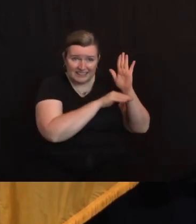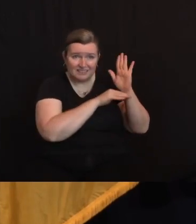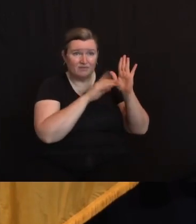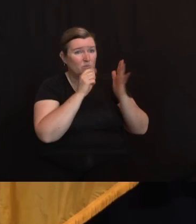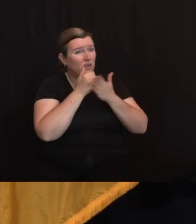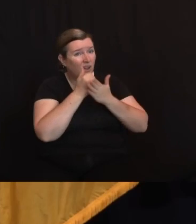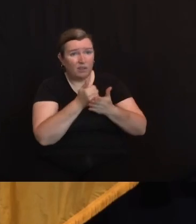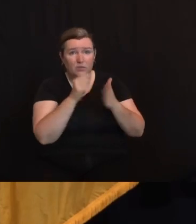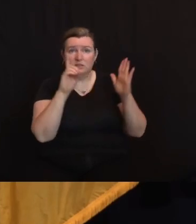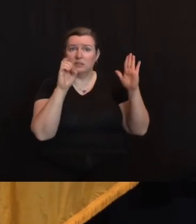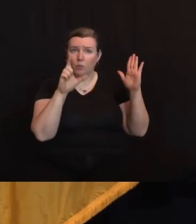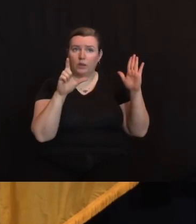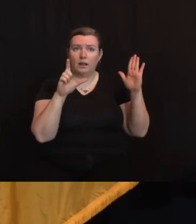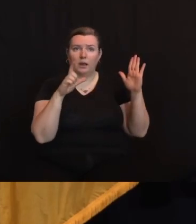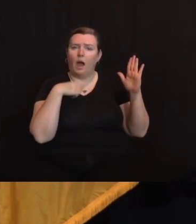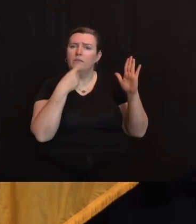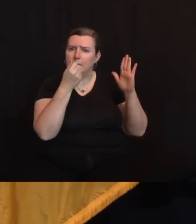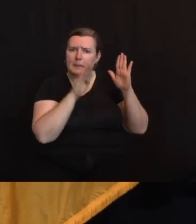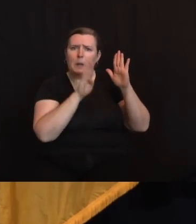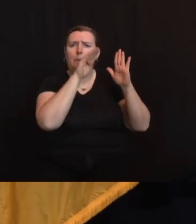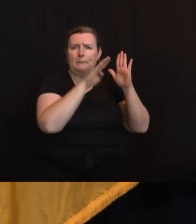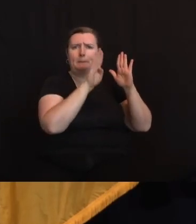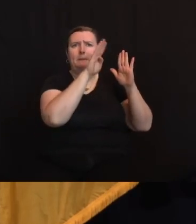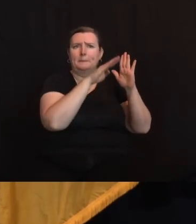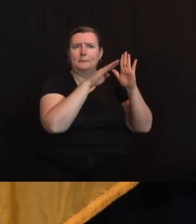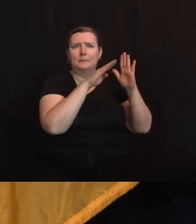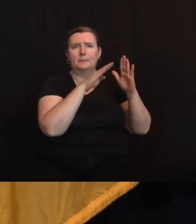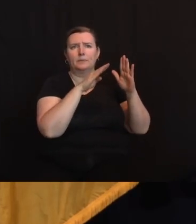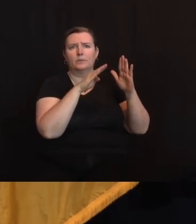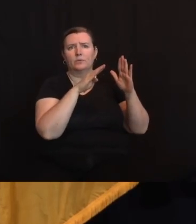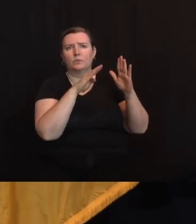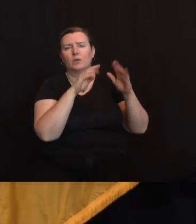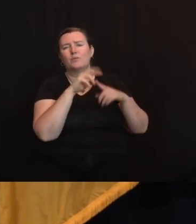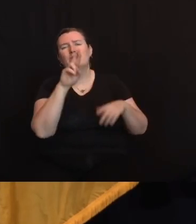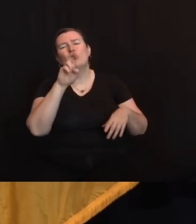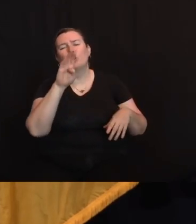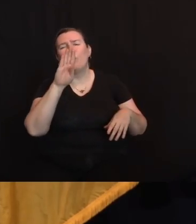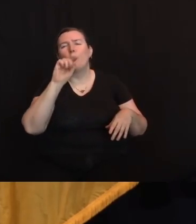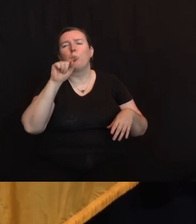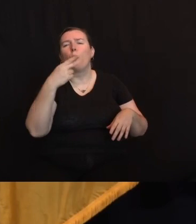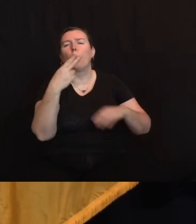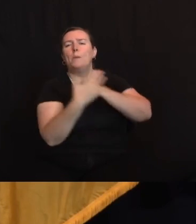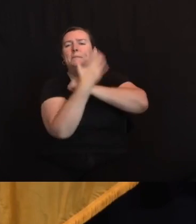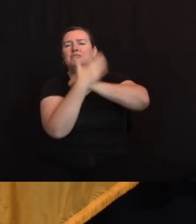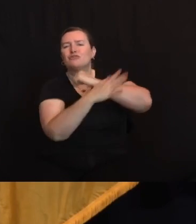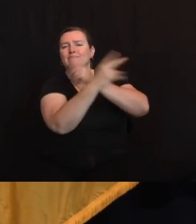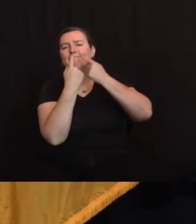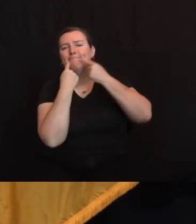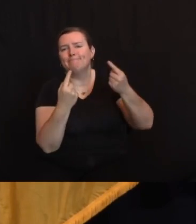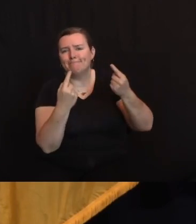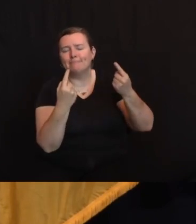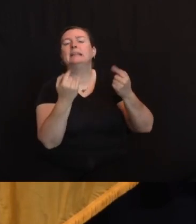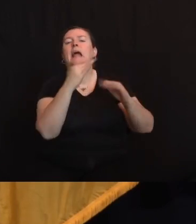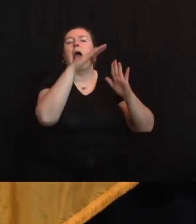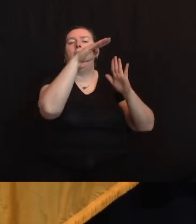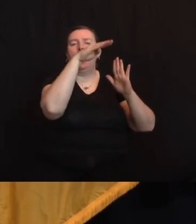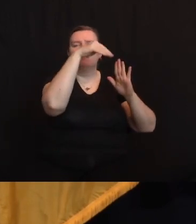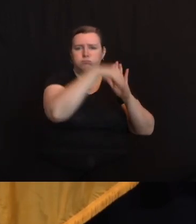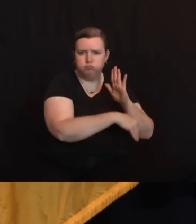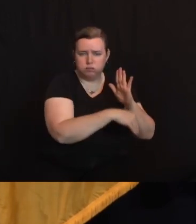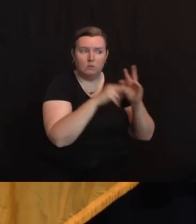they had a flare-up particularly in and around Rehoboth Beach and the shore. They happily are below that, and we'll continue to watch it. Again, it's a